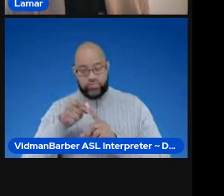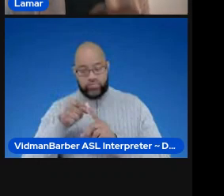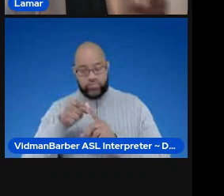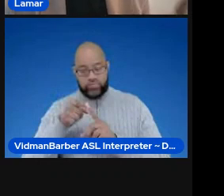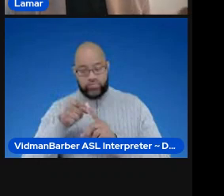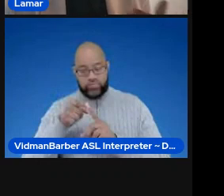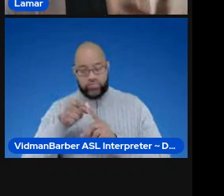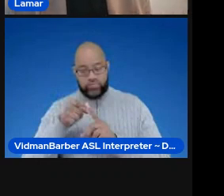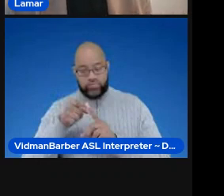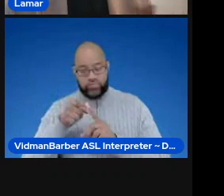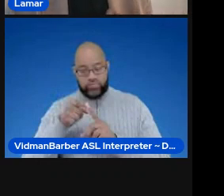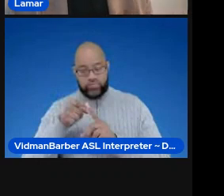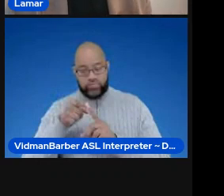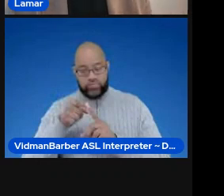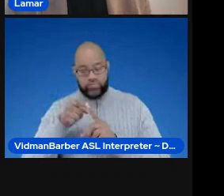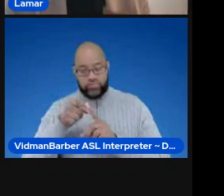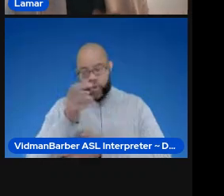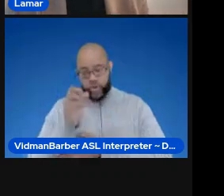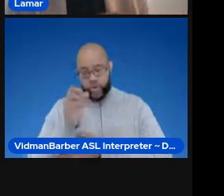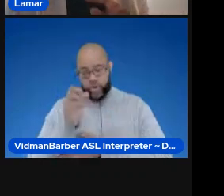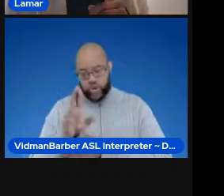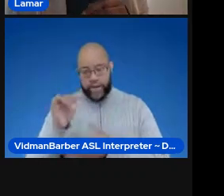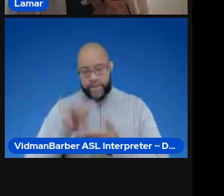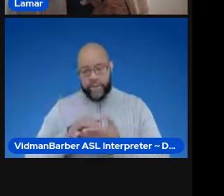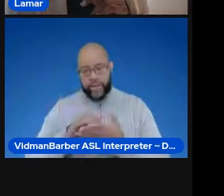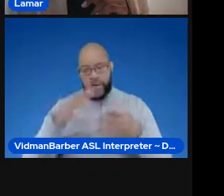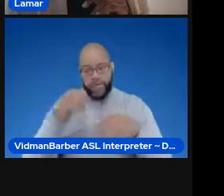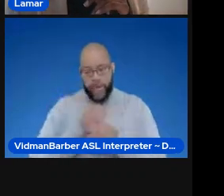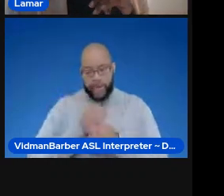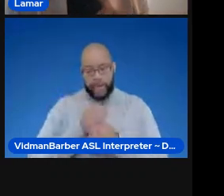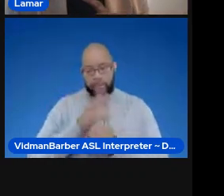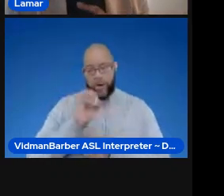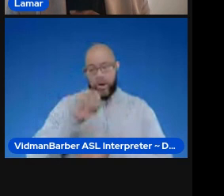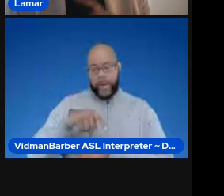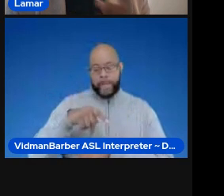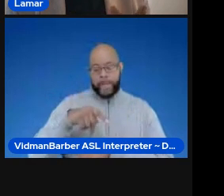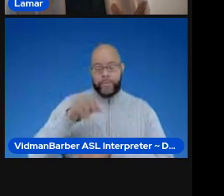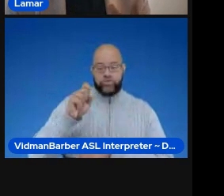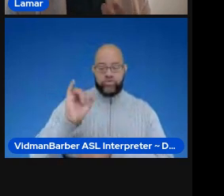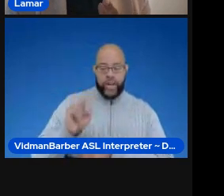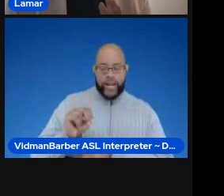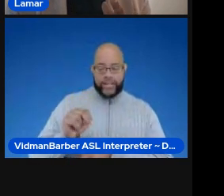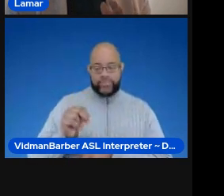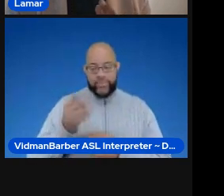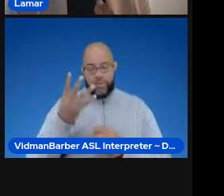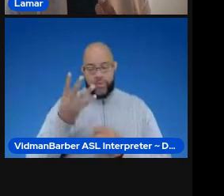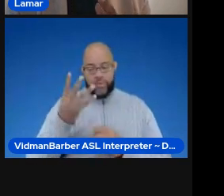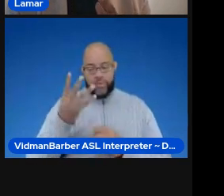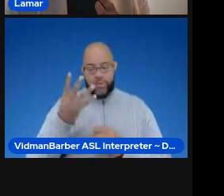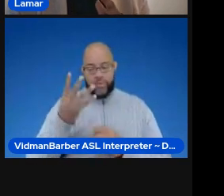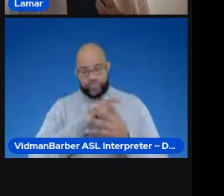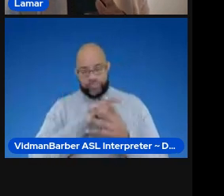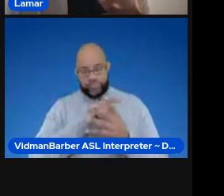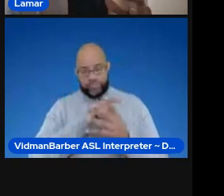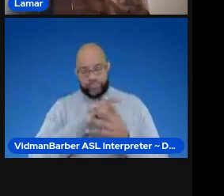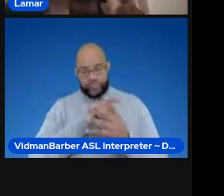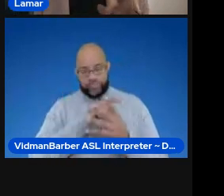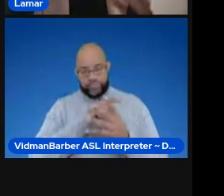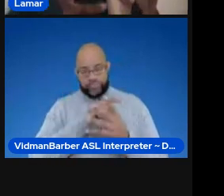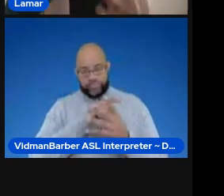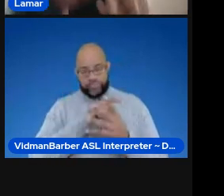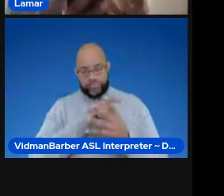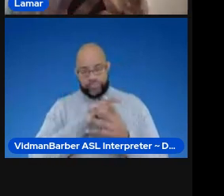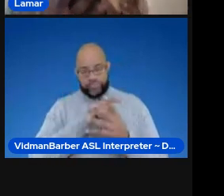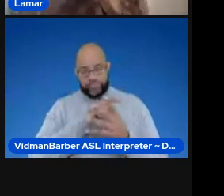promoter, and then a wild type complementary strain. And what we see before is that,